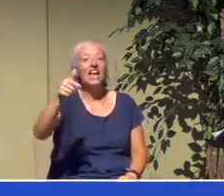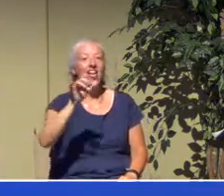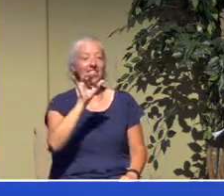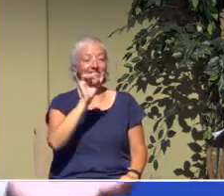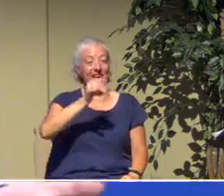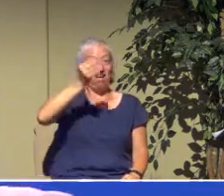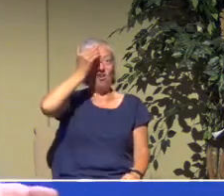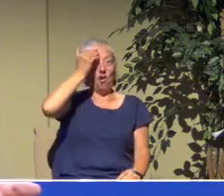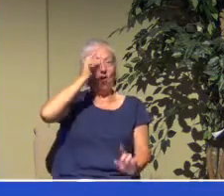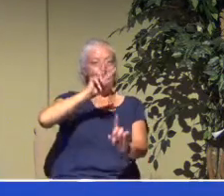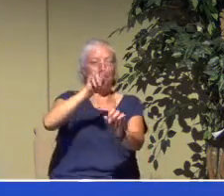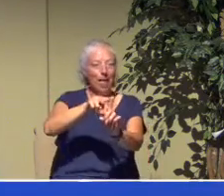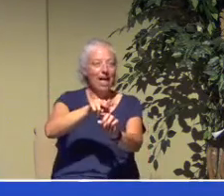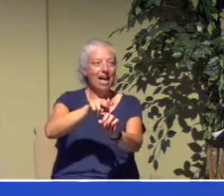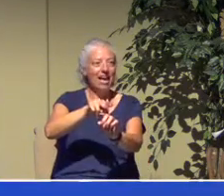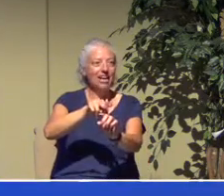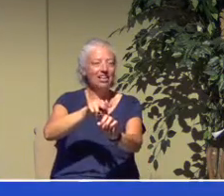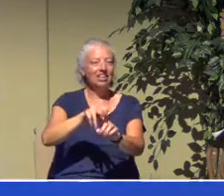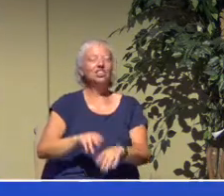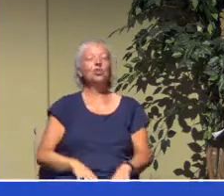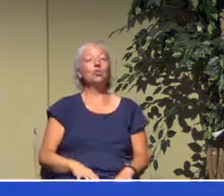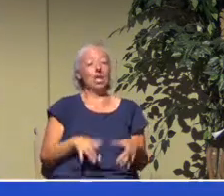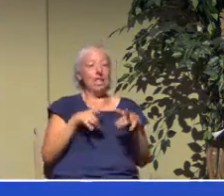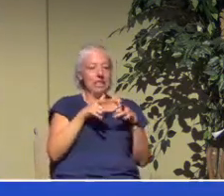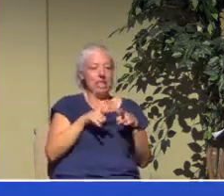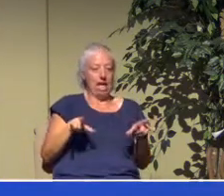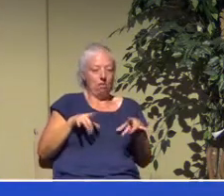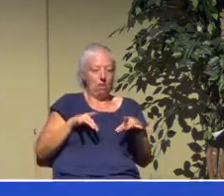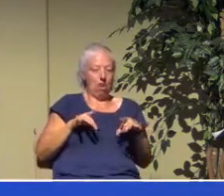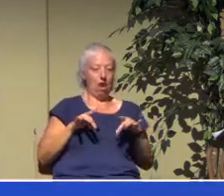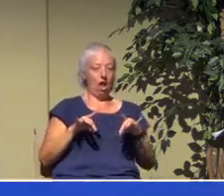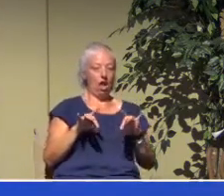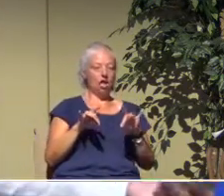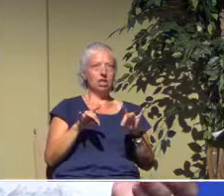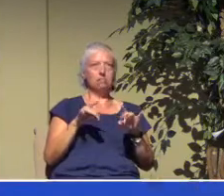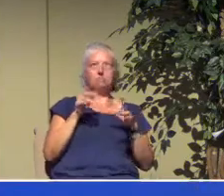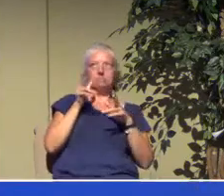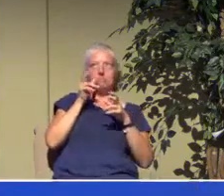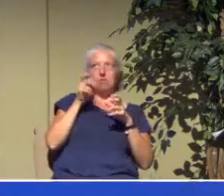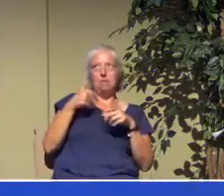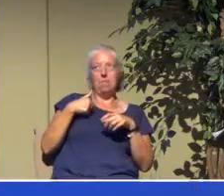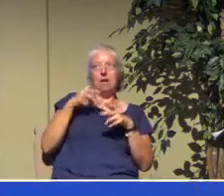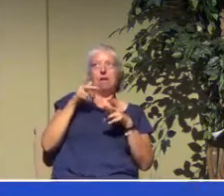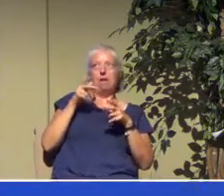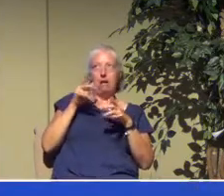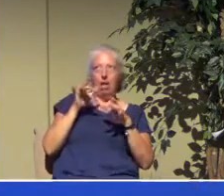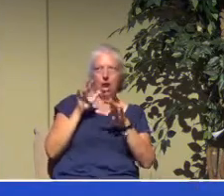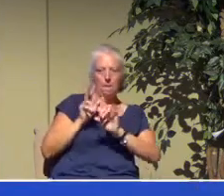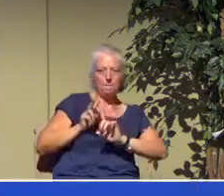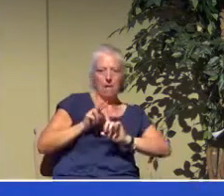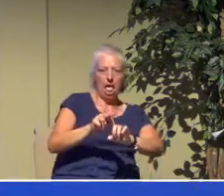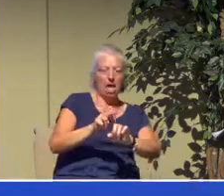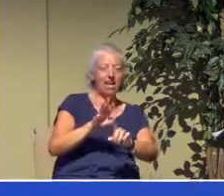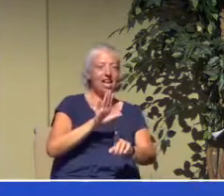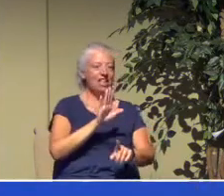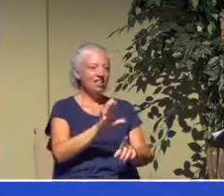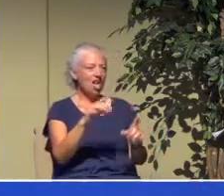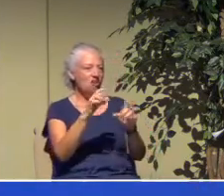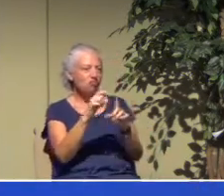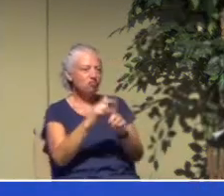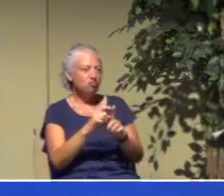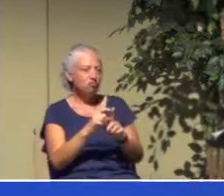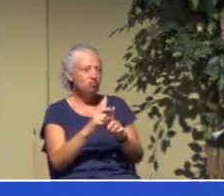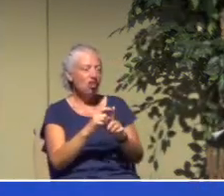that immediately. And so for learning a language, you know, they would listen to me and then apply it, and their grammar was excellent, and I said,